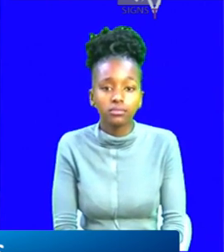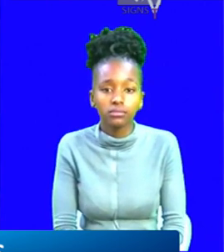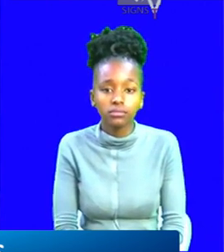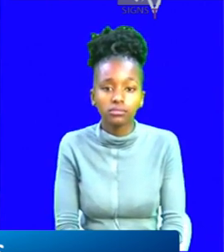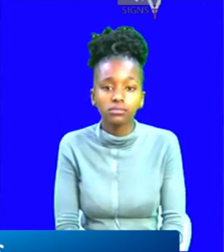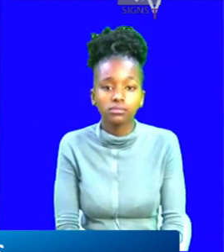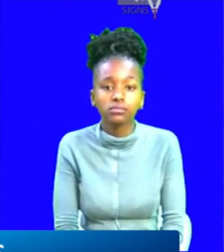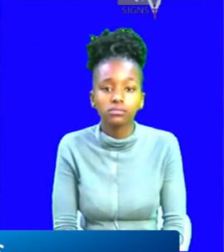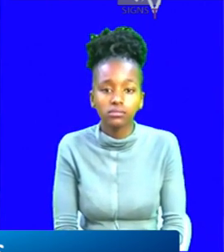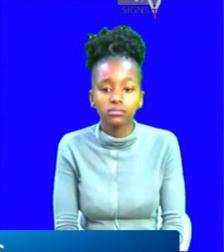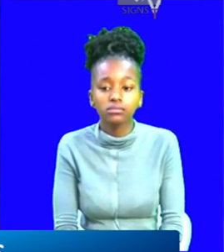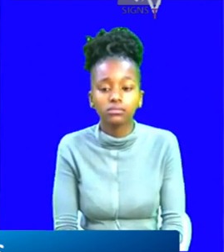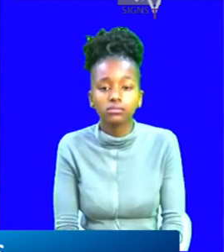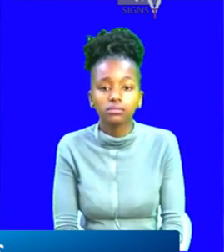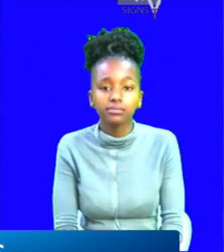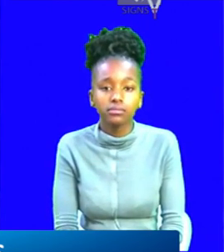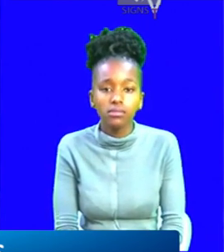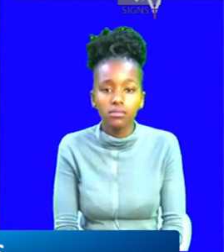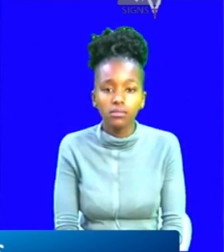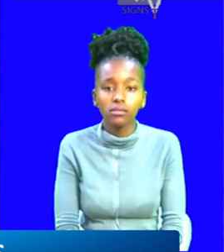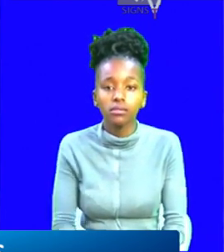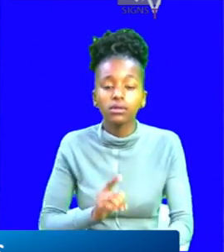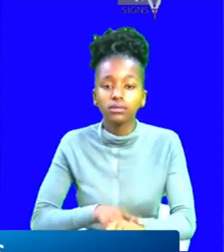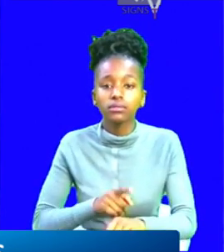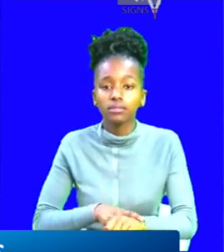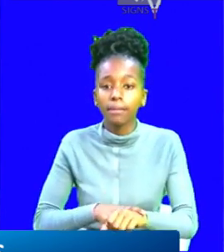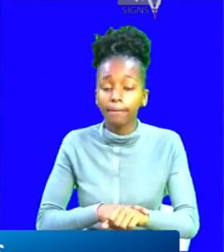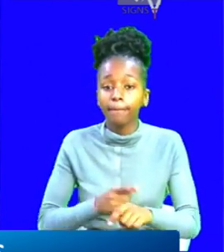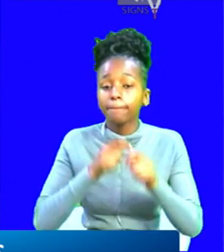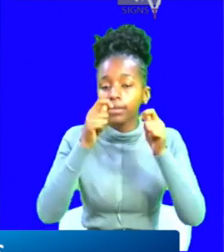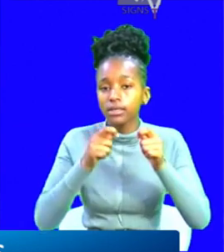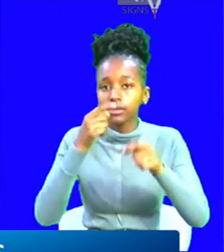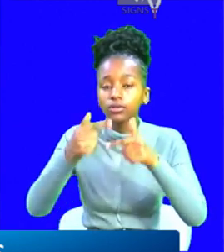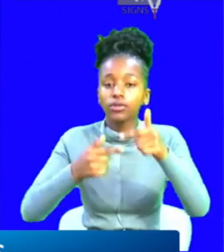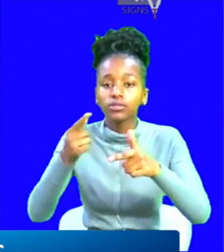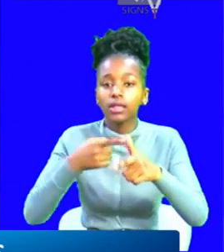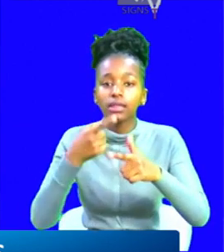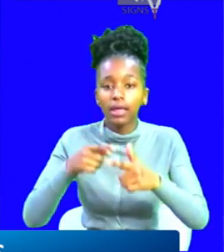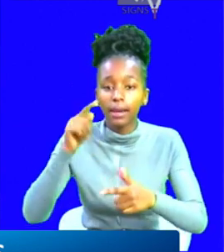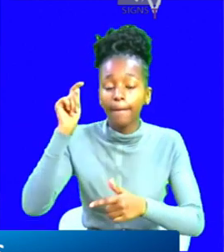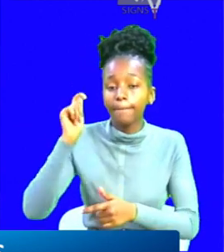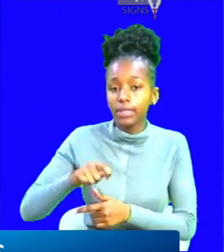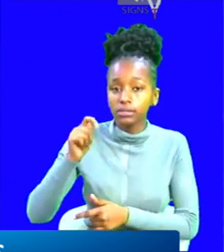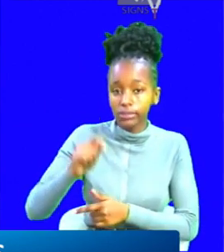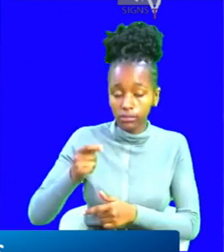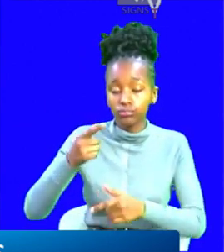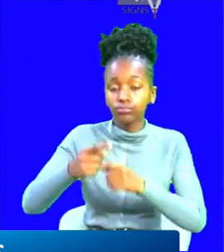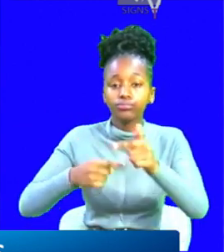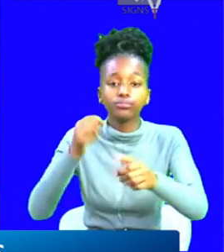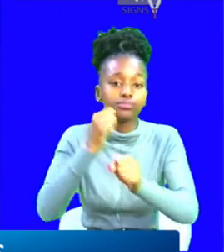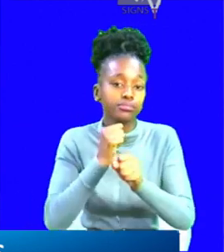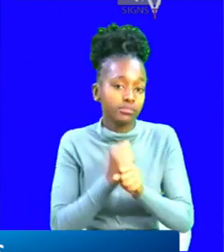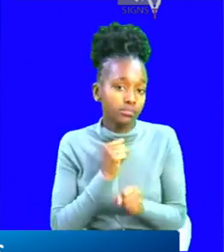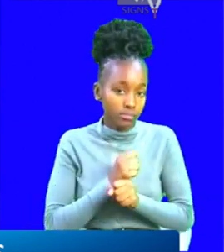na maandamano, sisi tutaendelea na kazi ya kushika doria kuhakikisha kwamba watu wa Mombasa